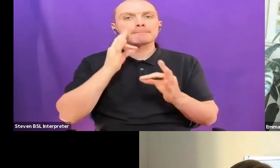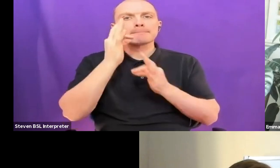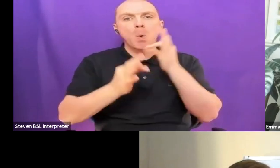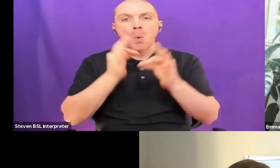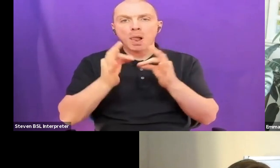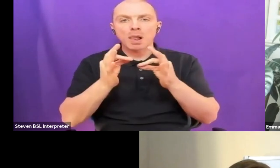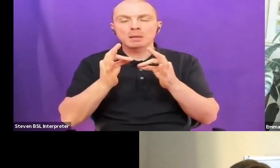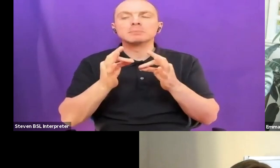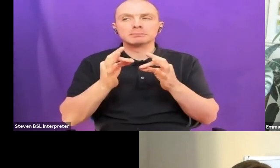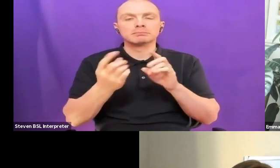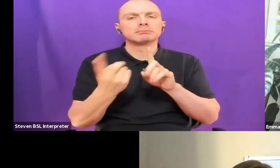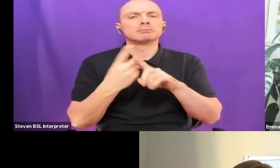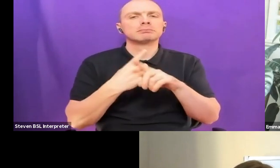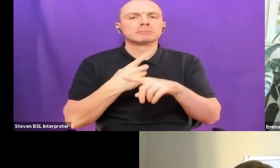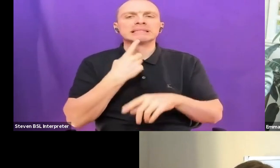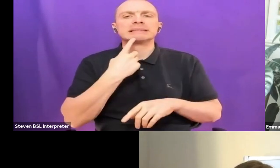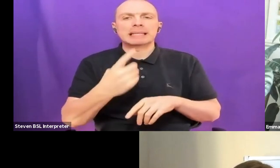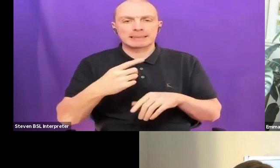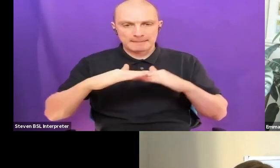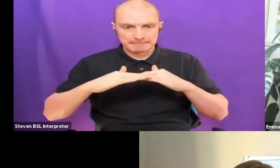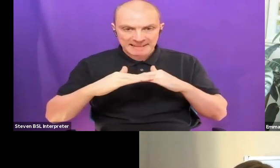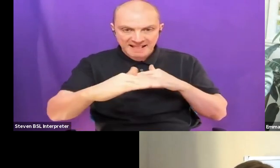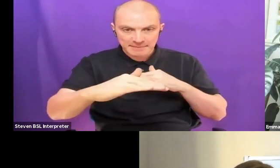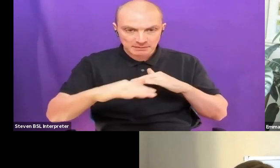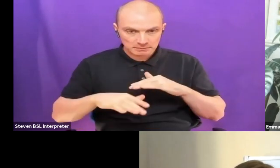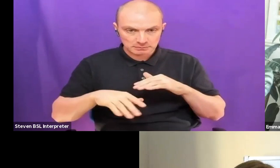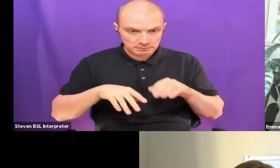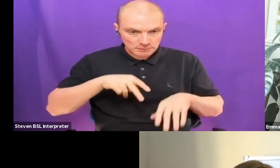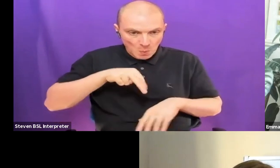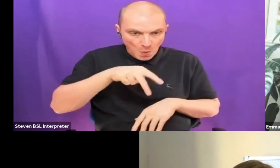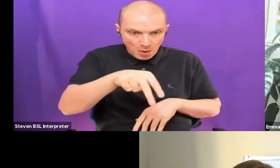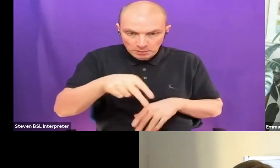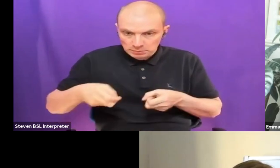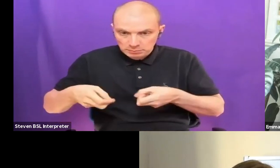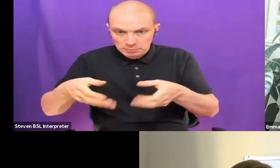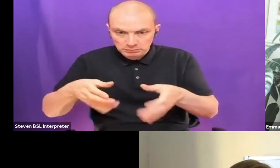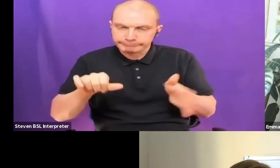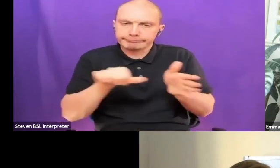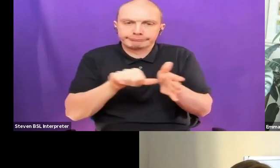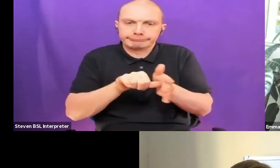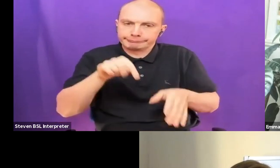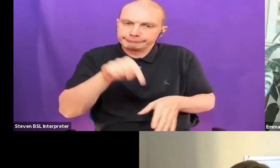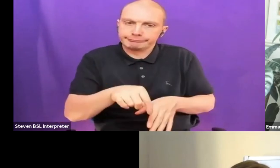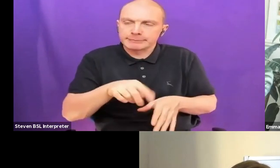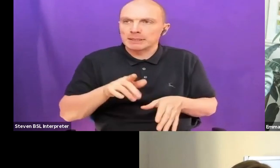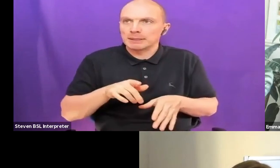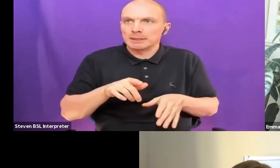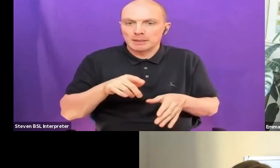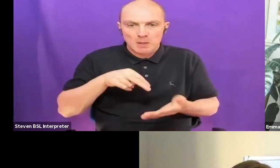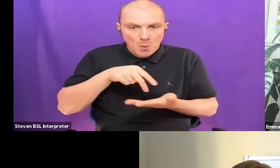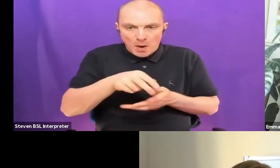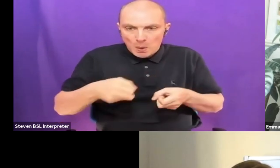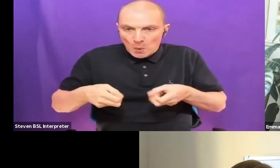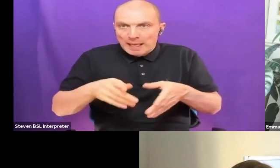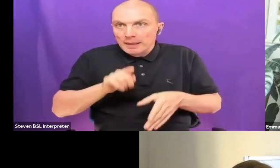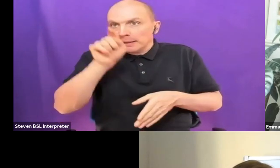pavement infrastructure, people not being able to access key services within a walking and wheeling